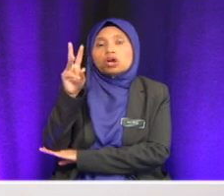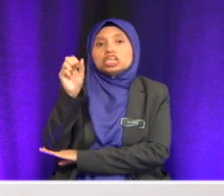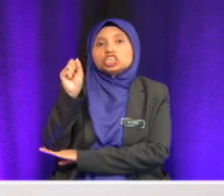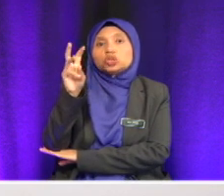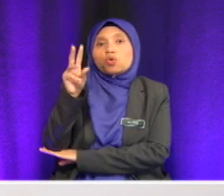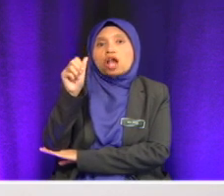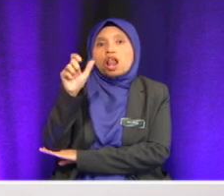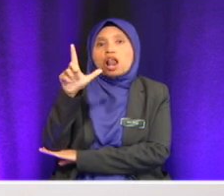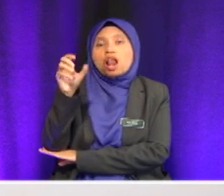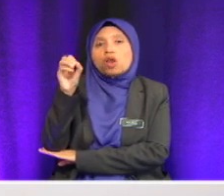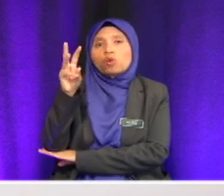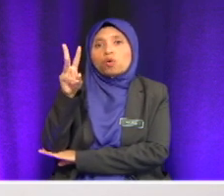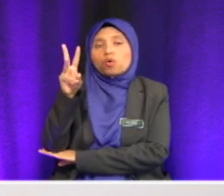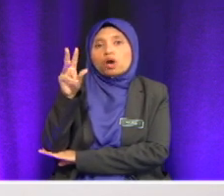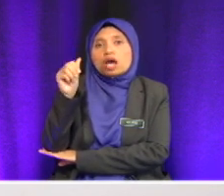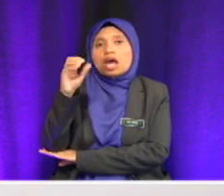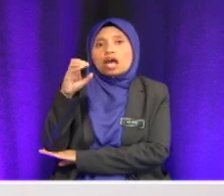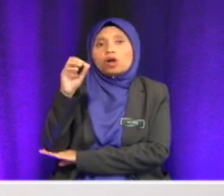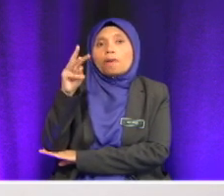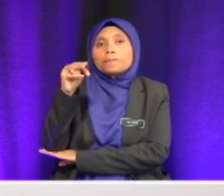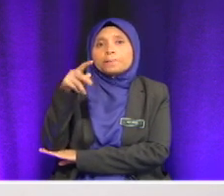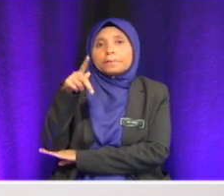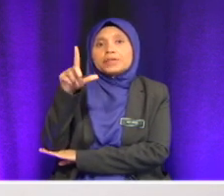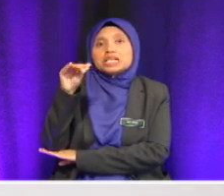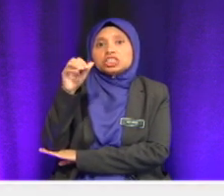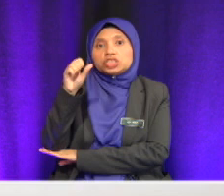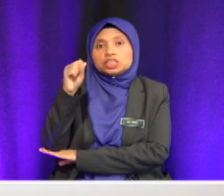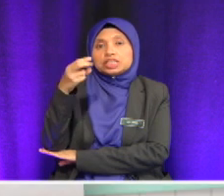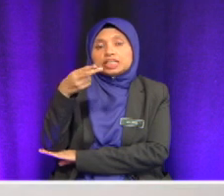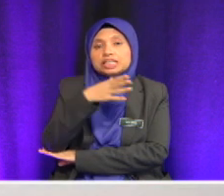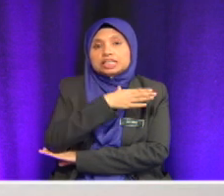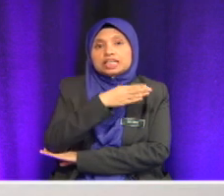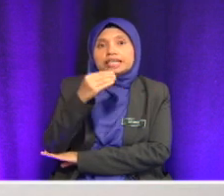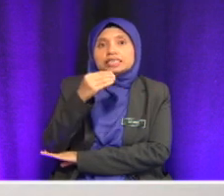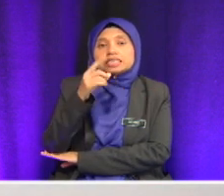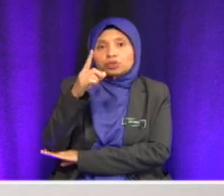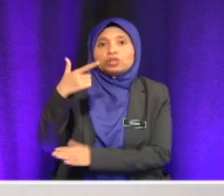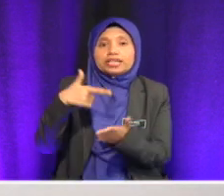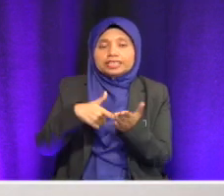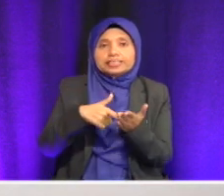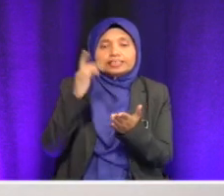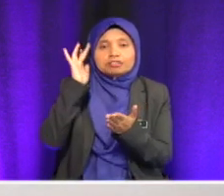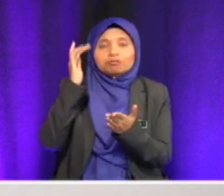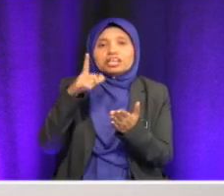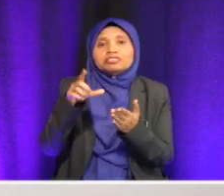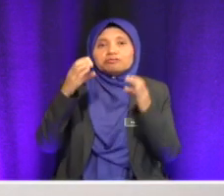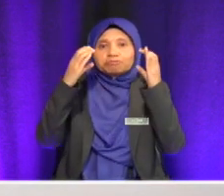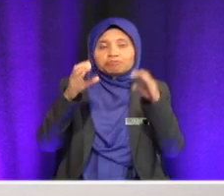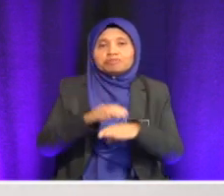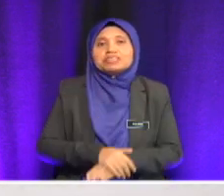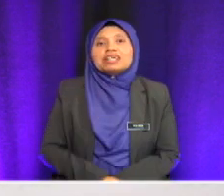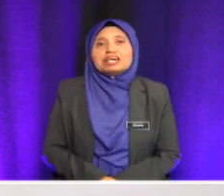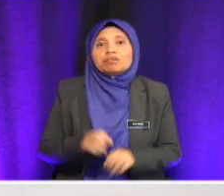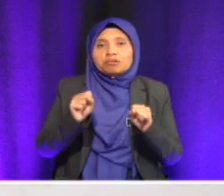Okay, so looks like Arisha is writing. So for those of you watching at home, you can also join along in this activity at home, okay? So